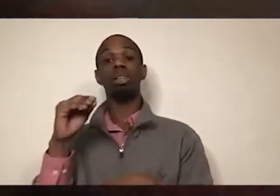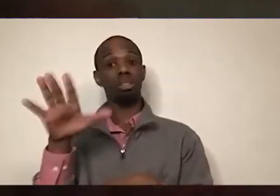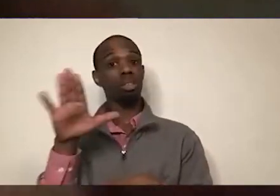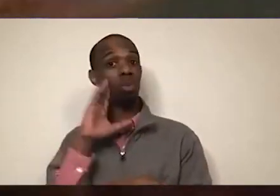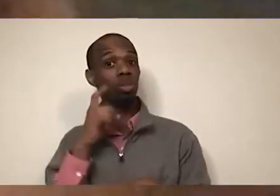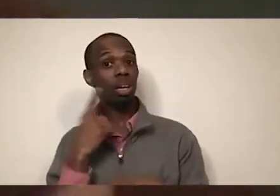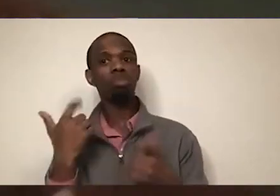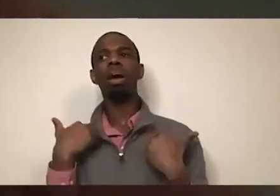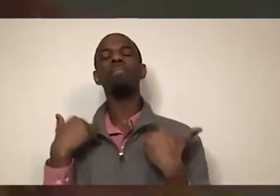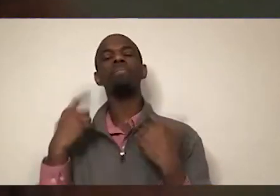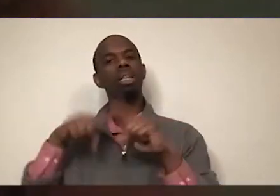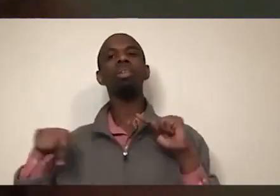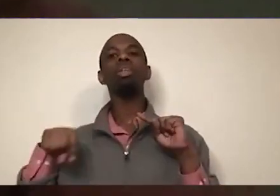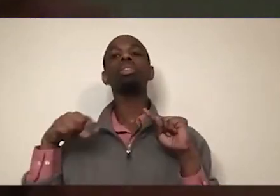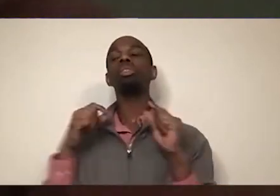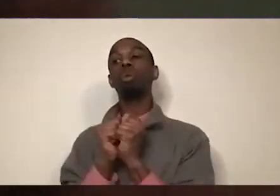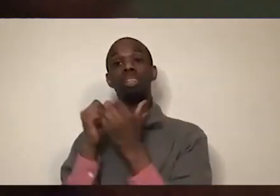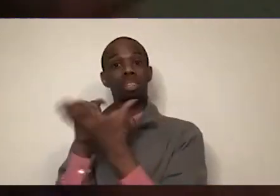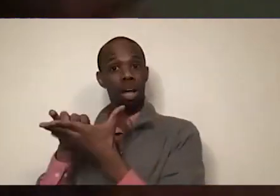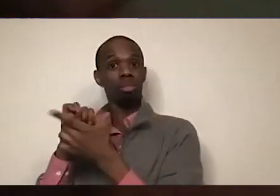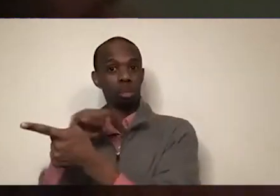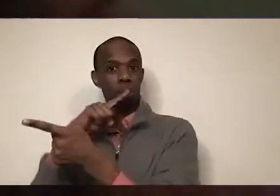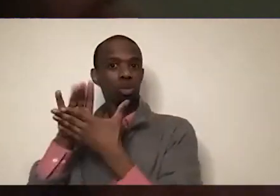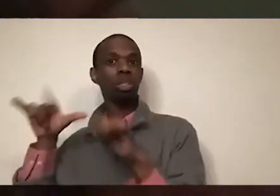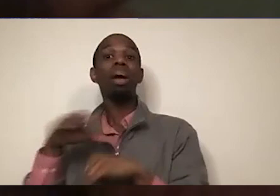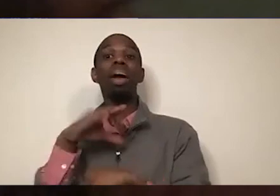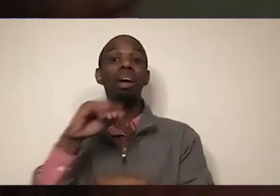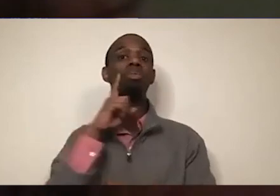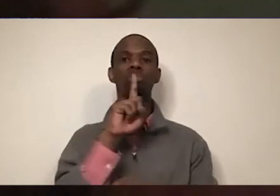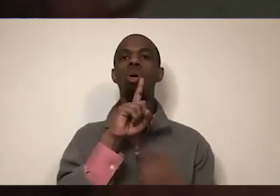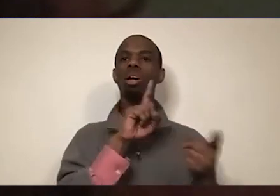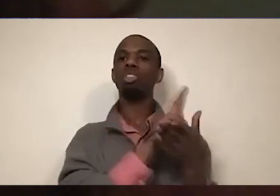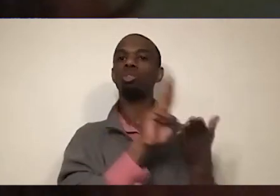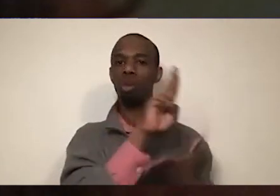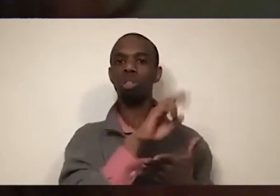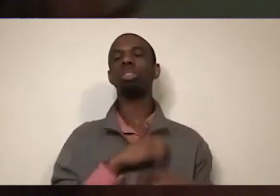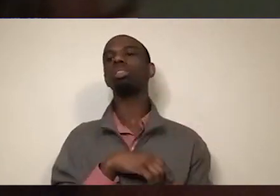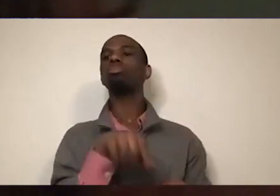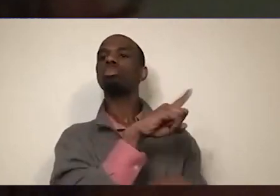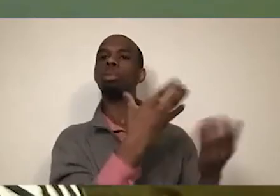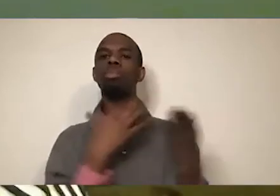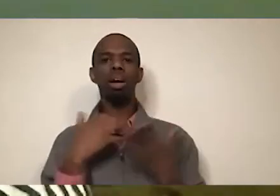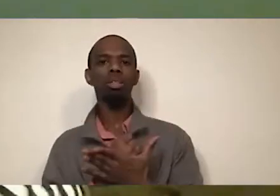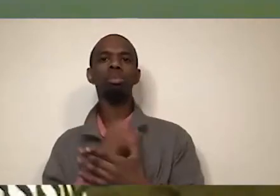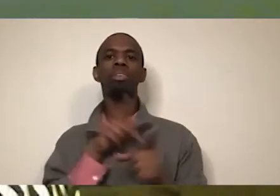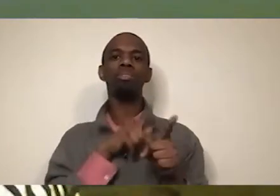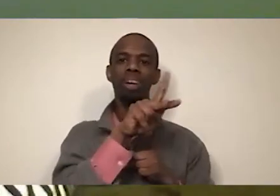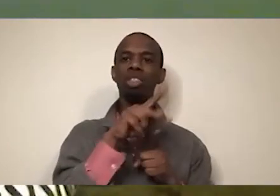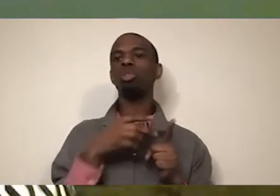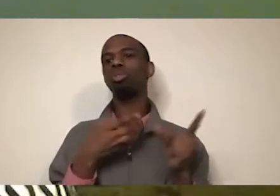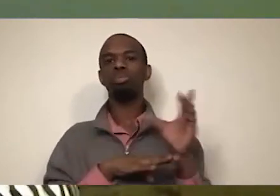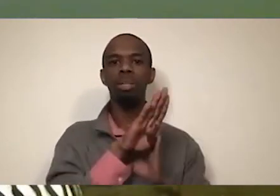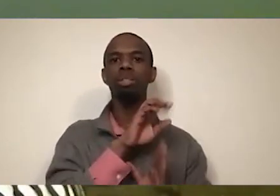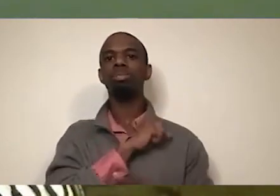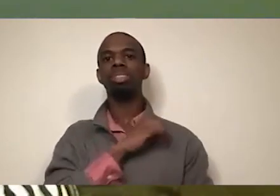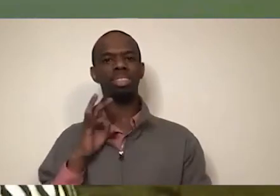from professional faculty, staff to students to help as we envision a better future. So. And I hope we can continue